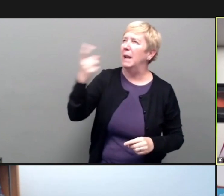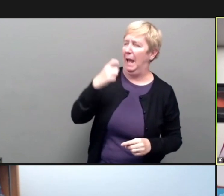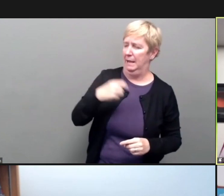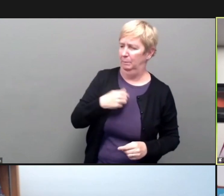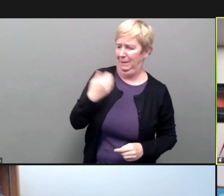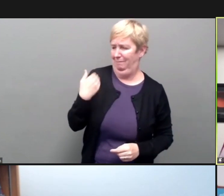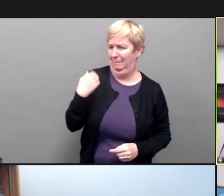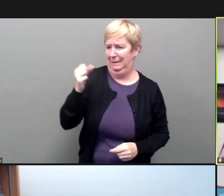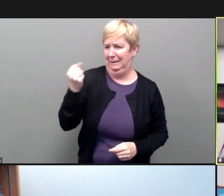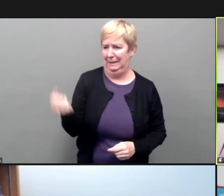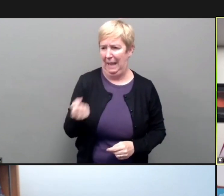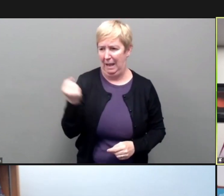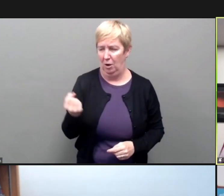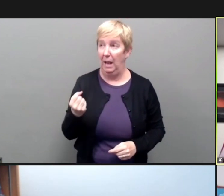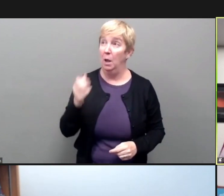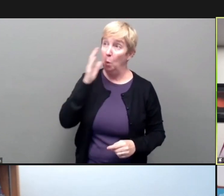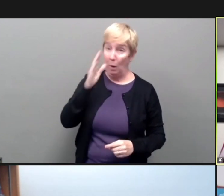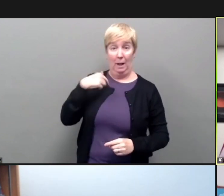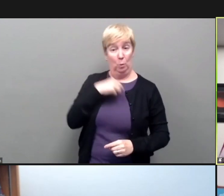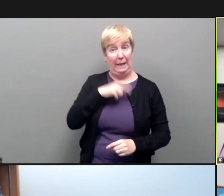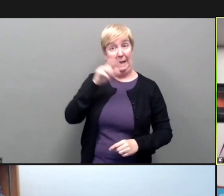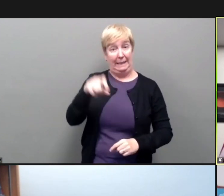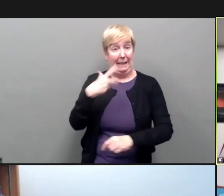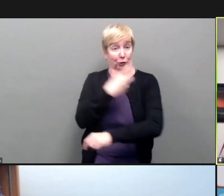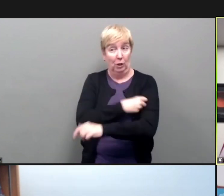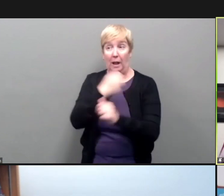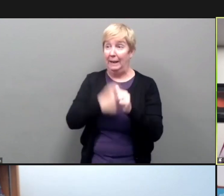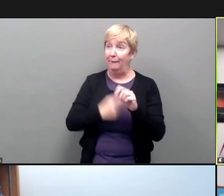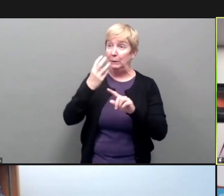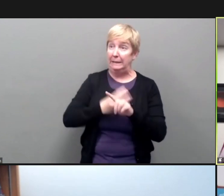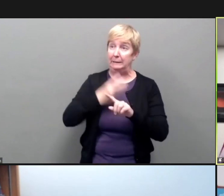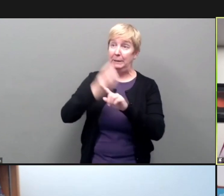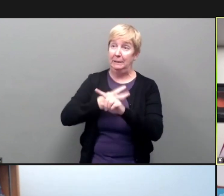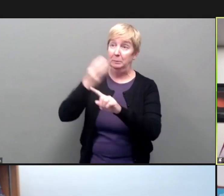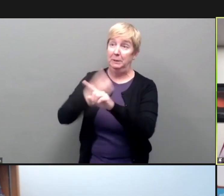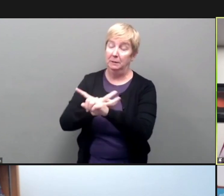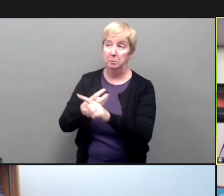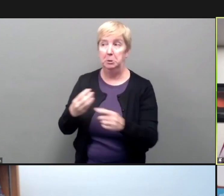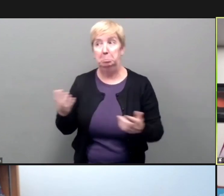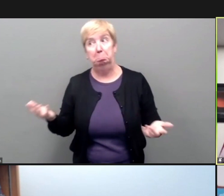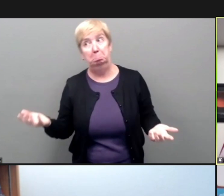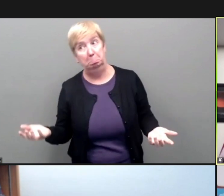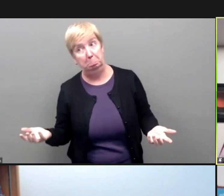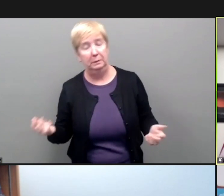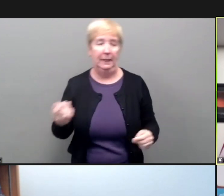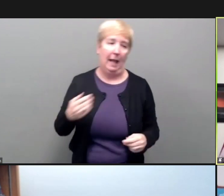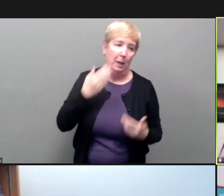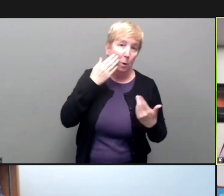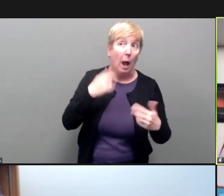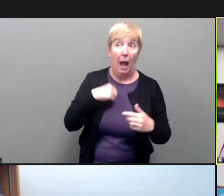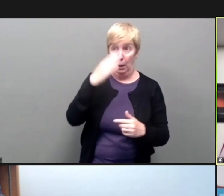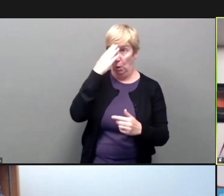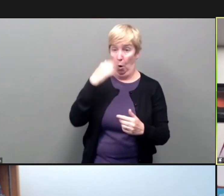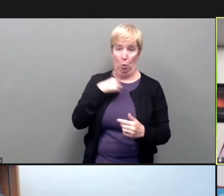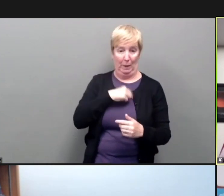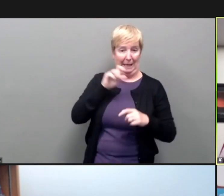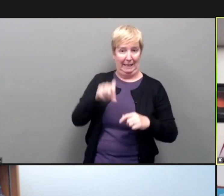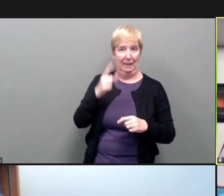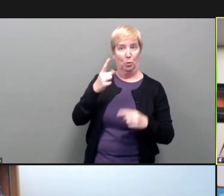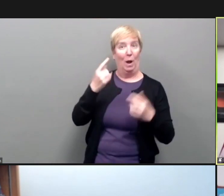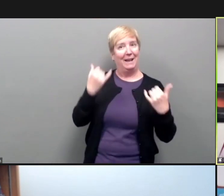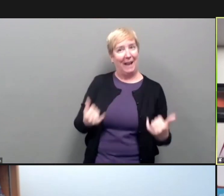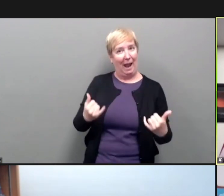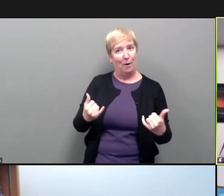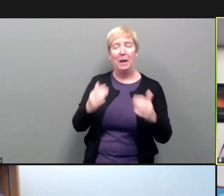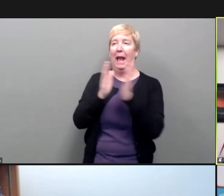mean we're going to need a booster every 6 months? And I said, well, I know we need one now, and call me in 5 months and I'll